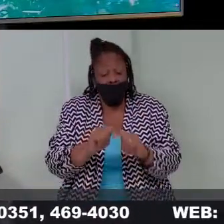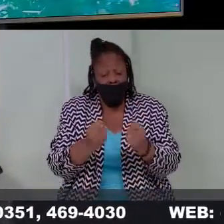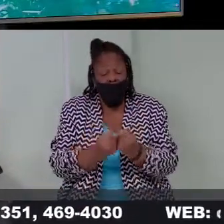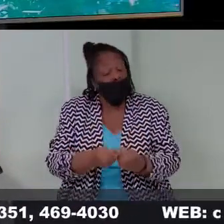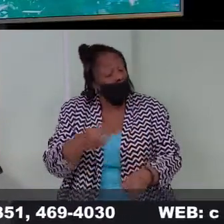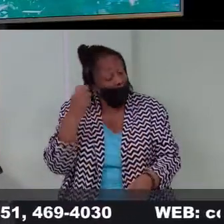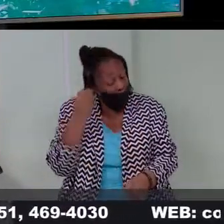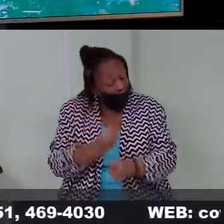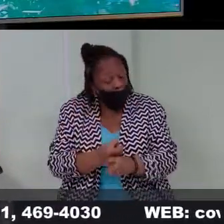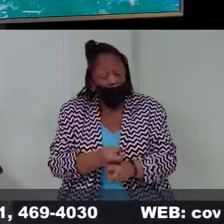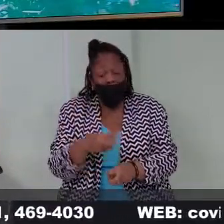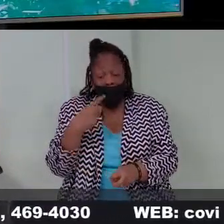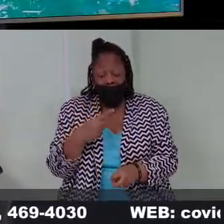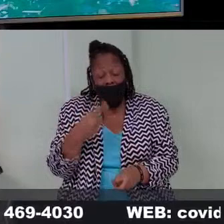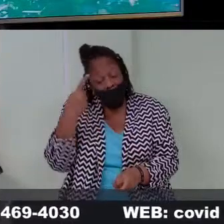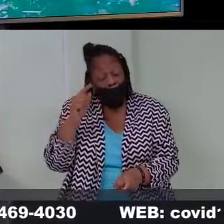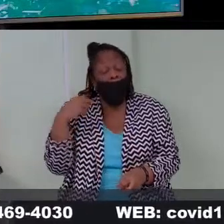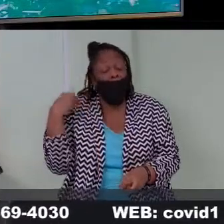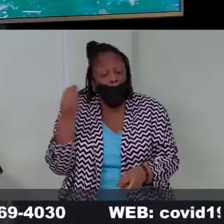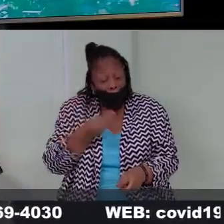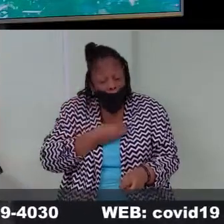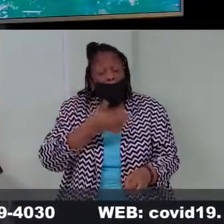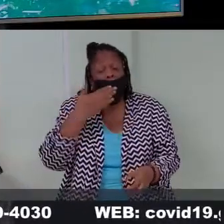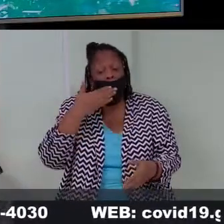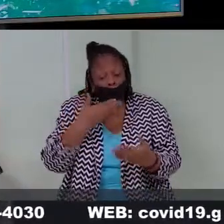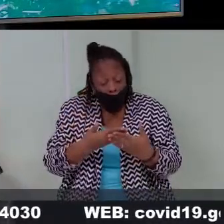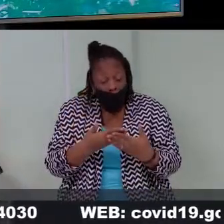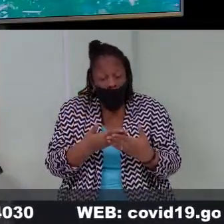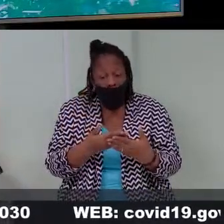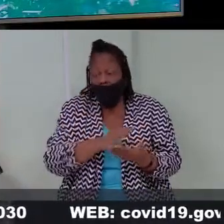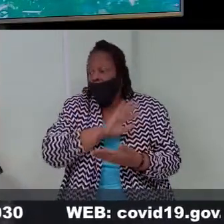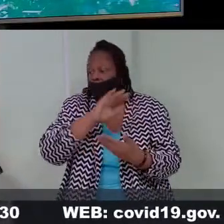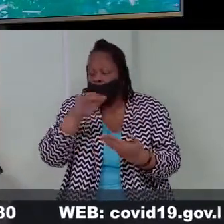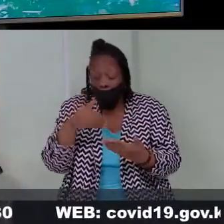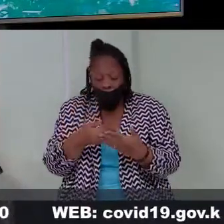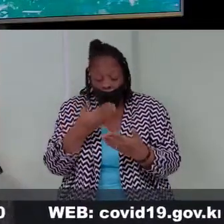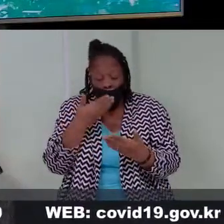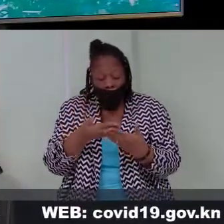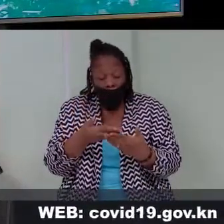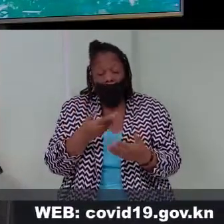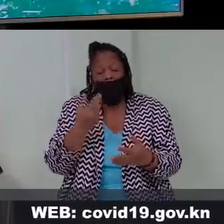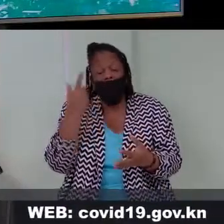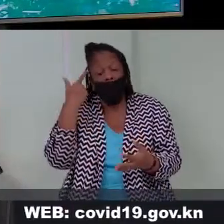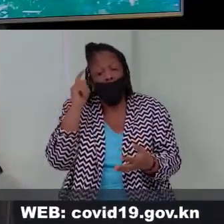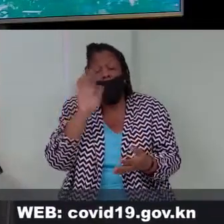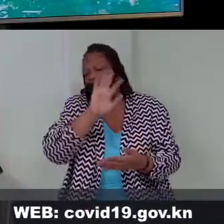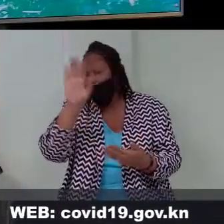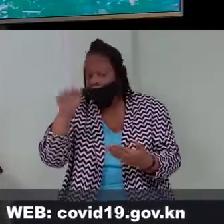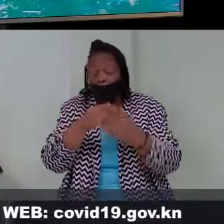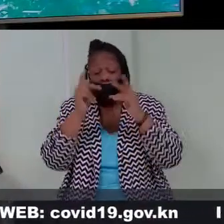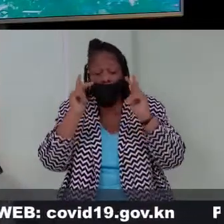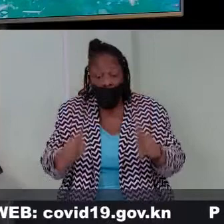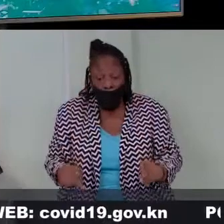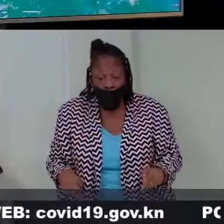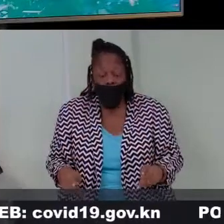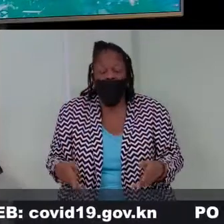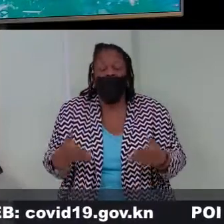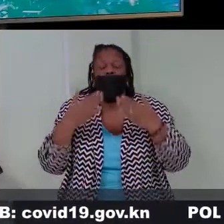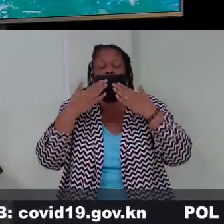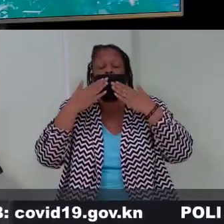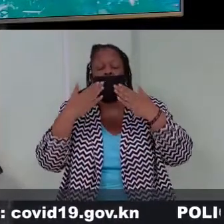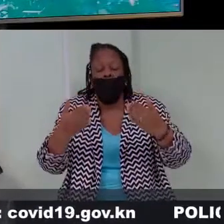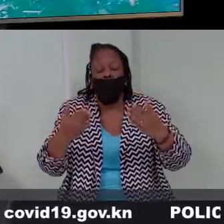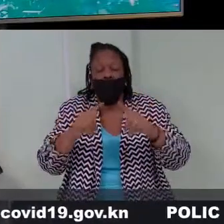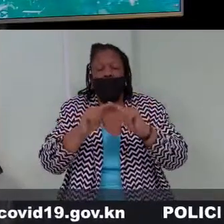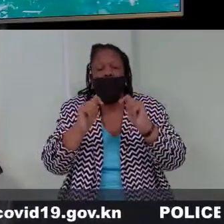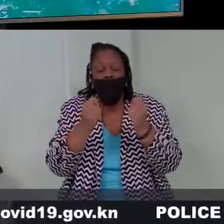is for our own good. It is for the common good. So we say thank you to the entire task force, all the persons